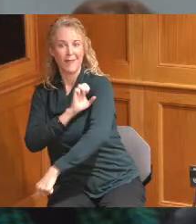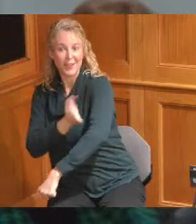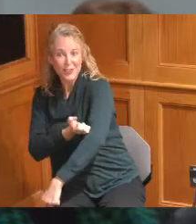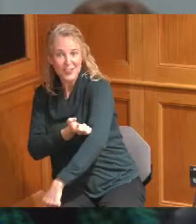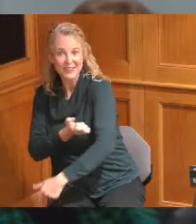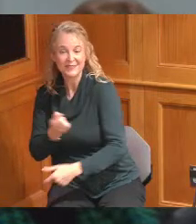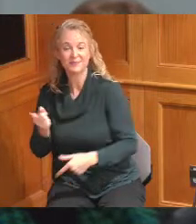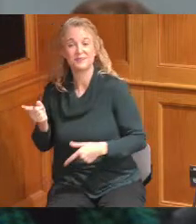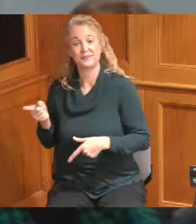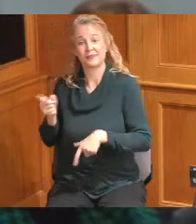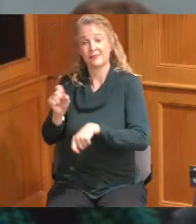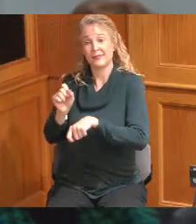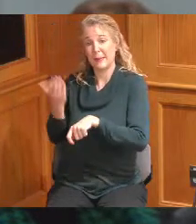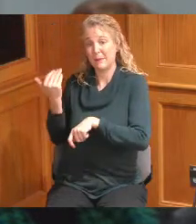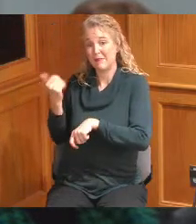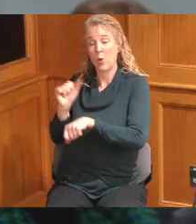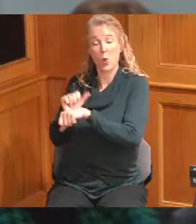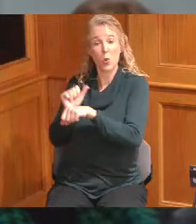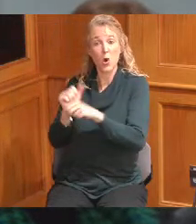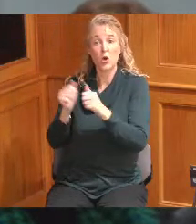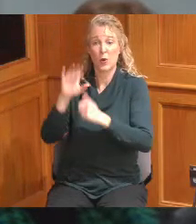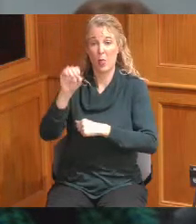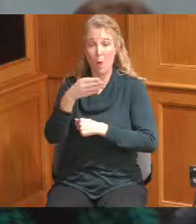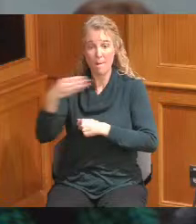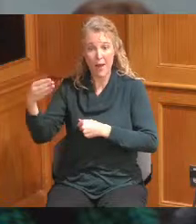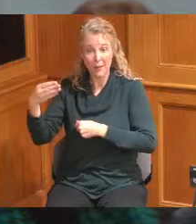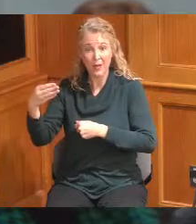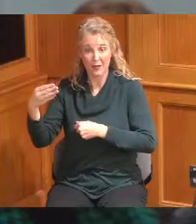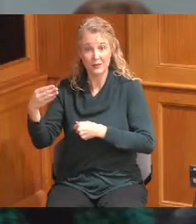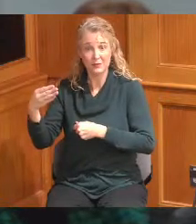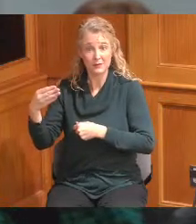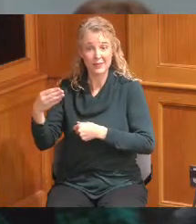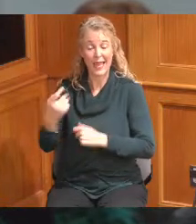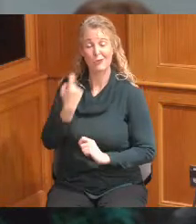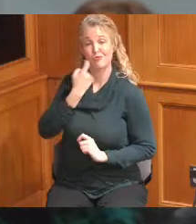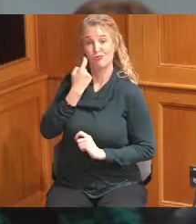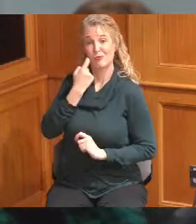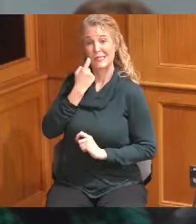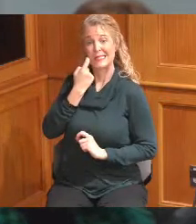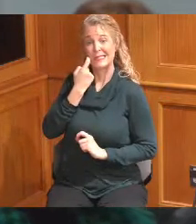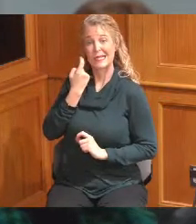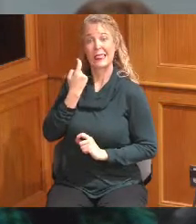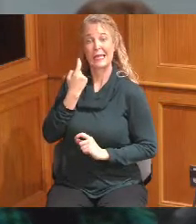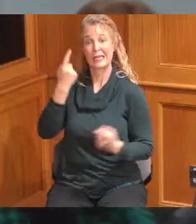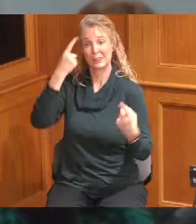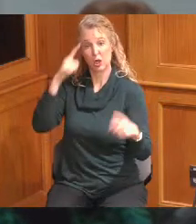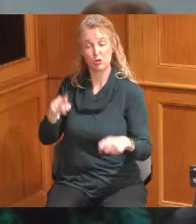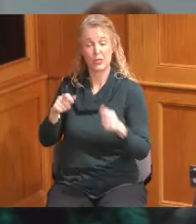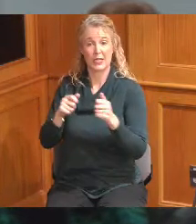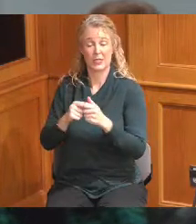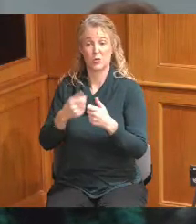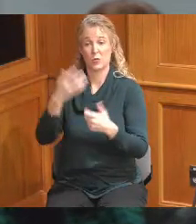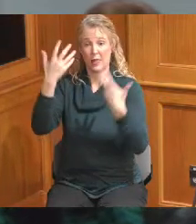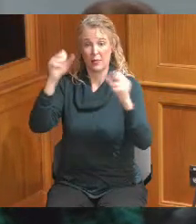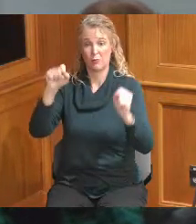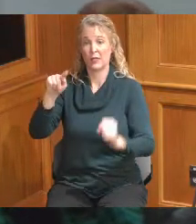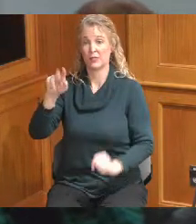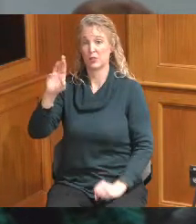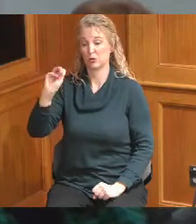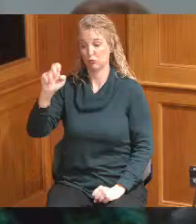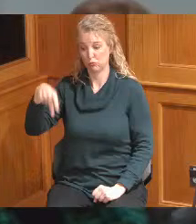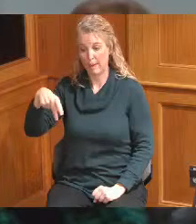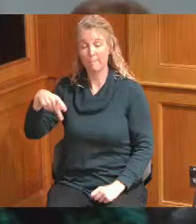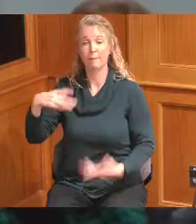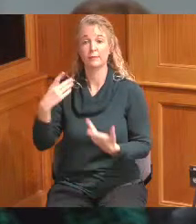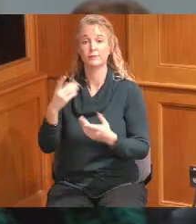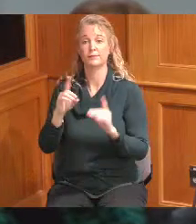pleasure of former presidents Barack Obama and was reconfirmed by President Trump with 2 appointments: the